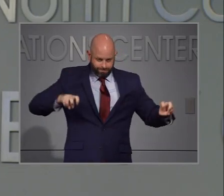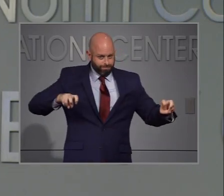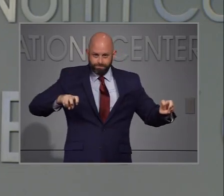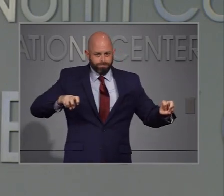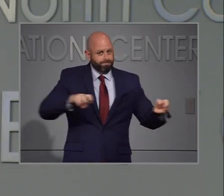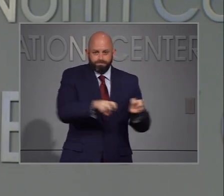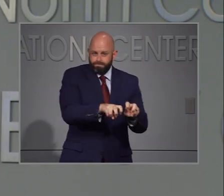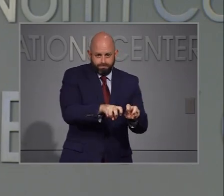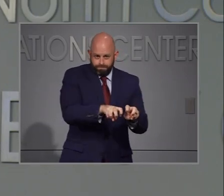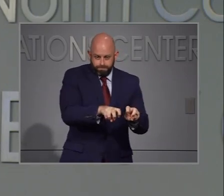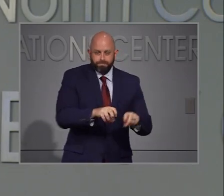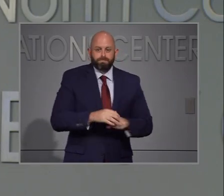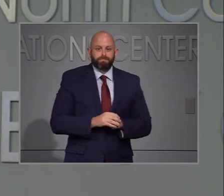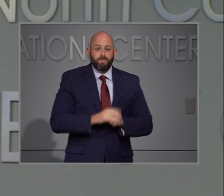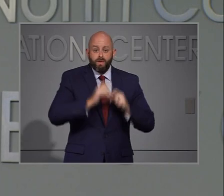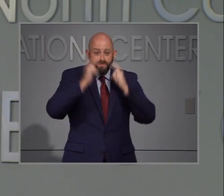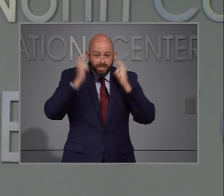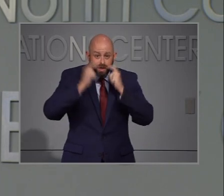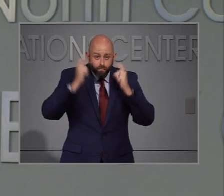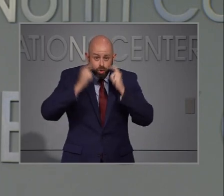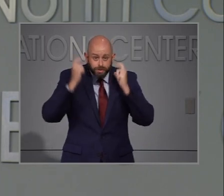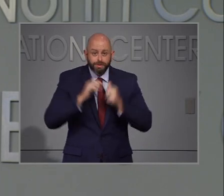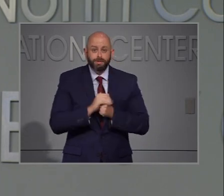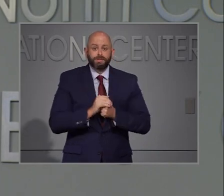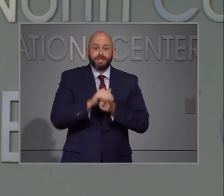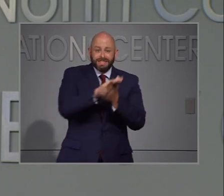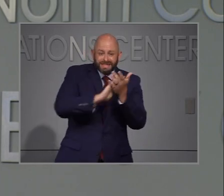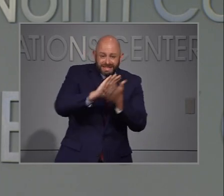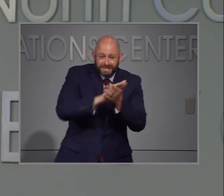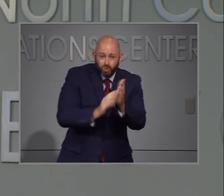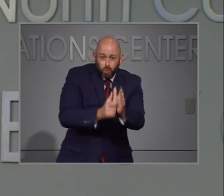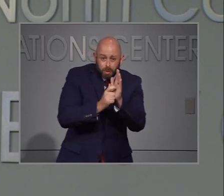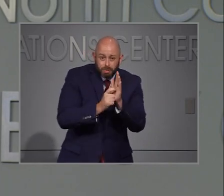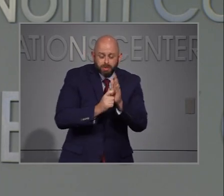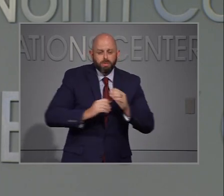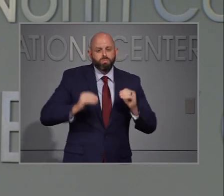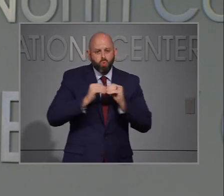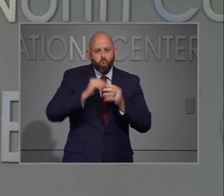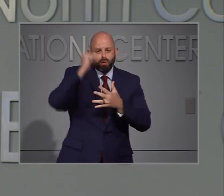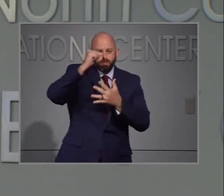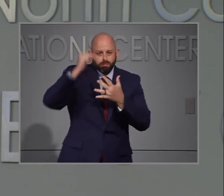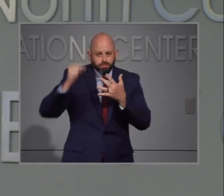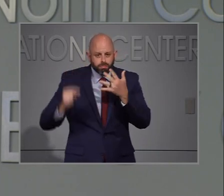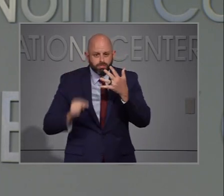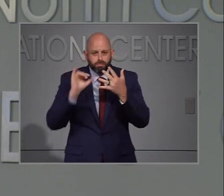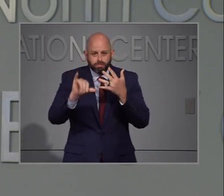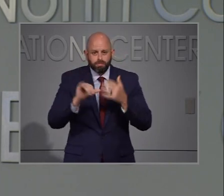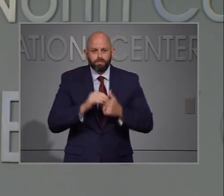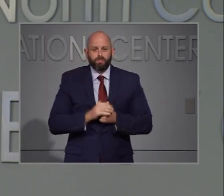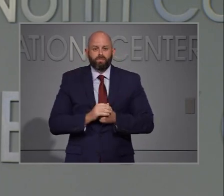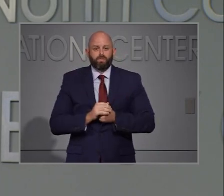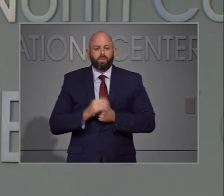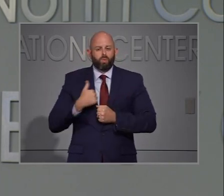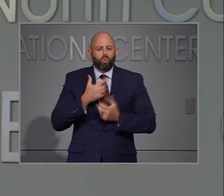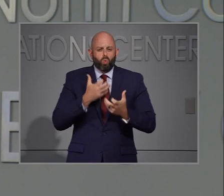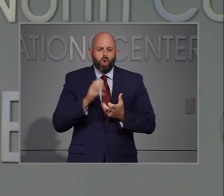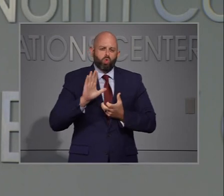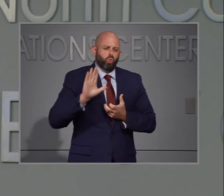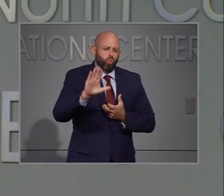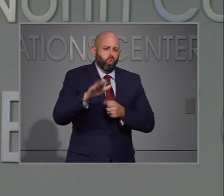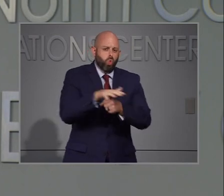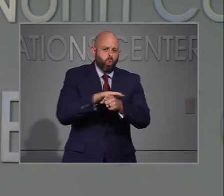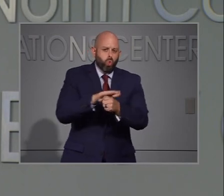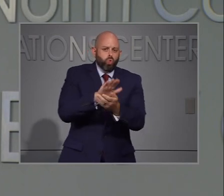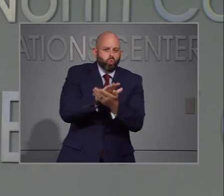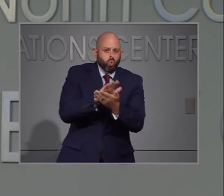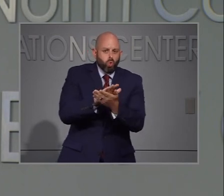coverings, cleaning, and more. As a part of this plan, we want local school districts to provide for